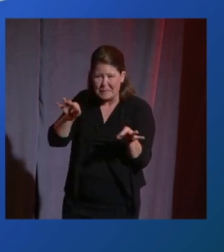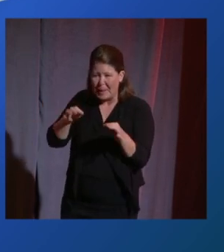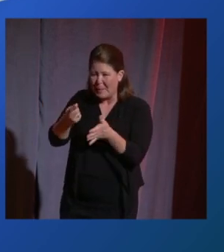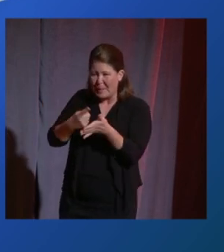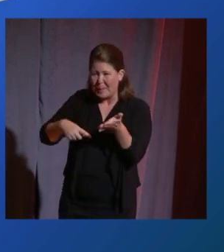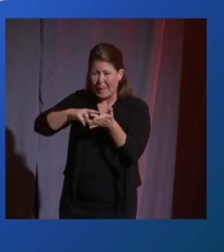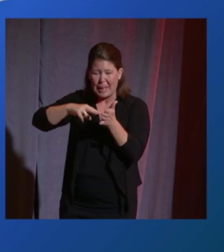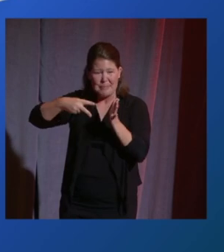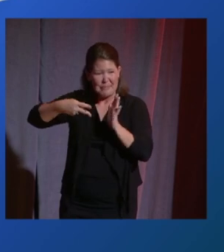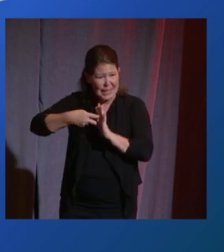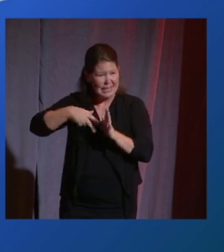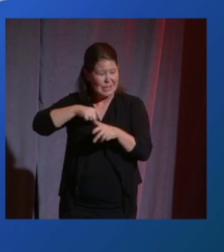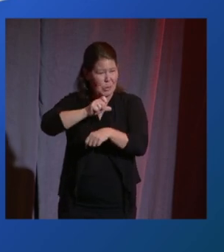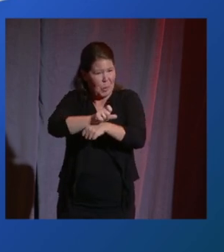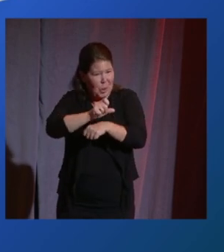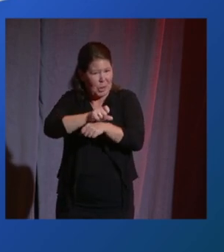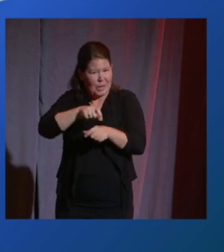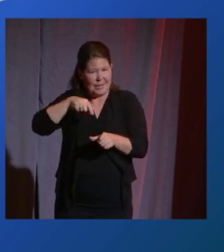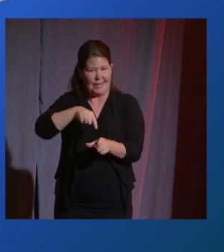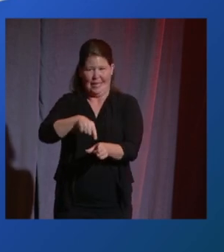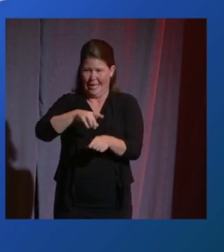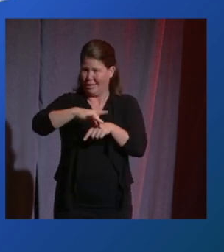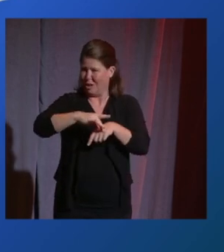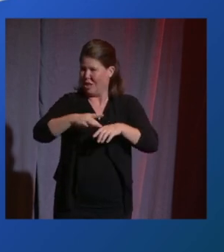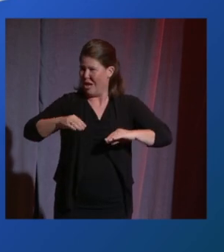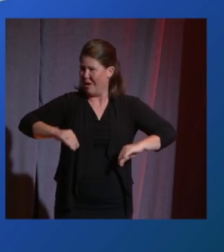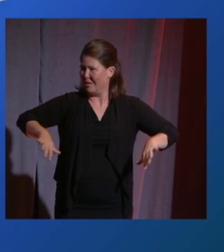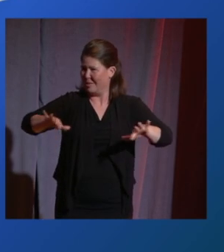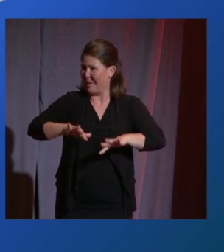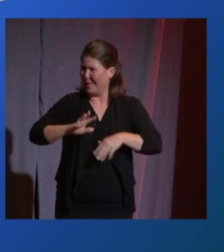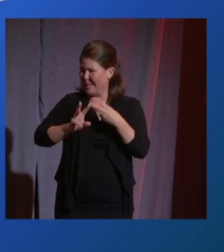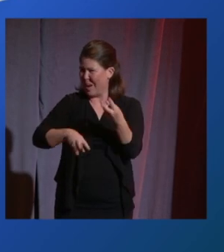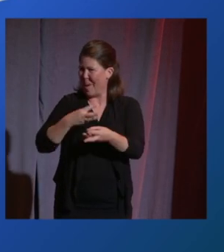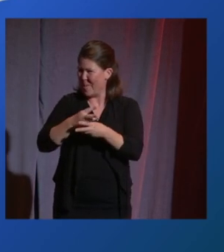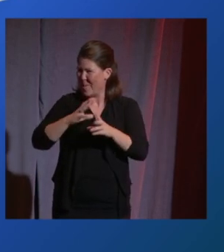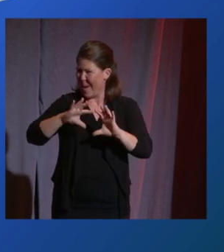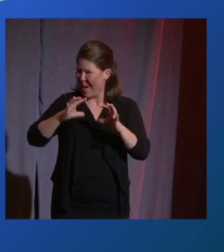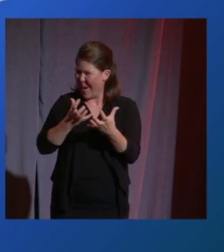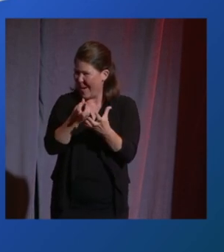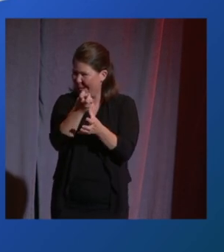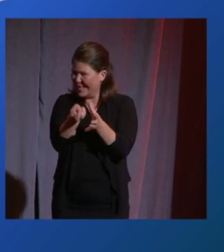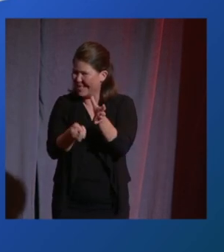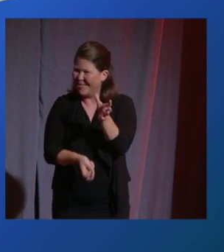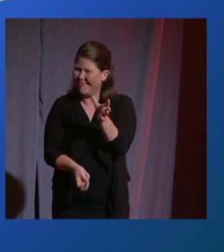in this world in this geospatial world all right